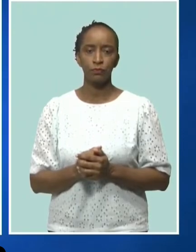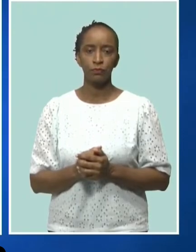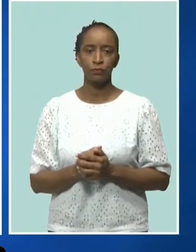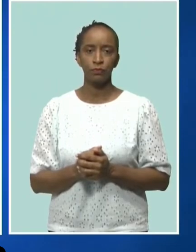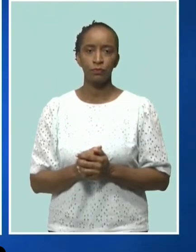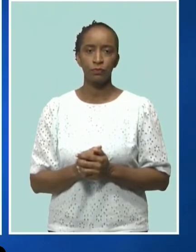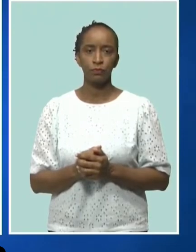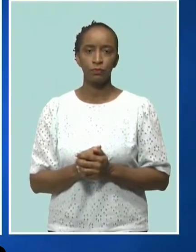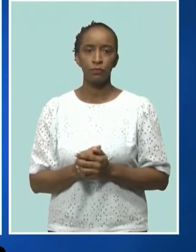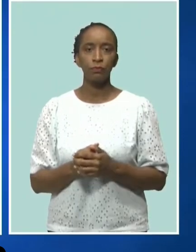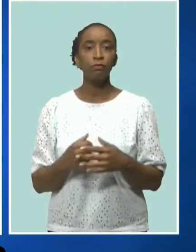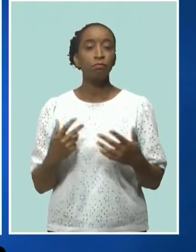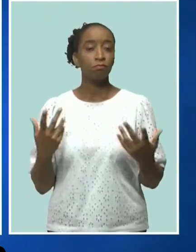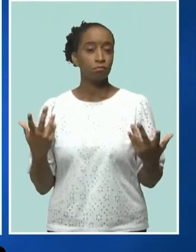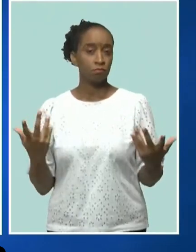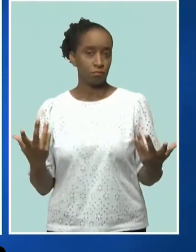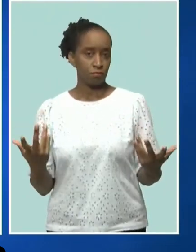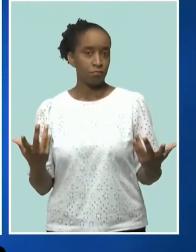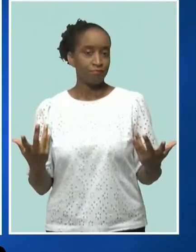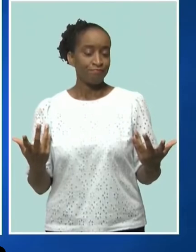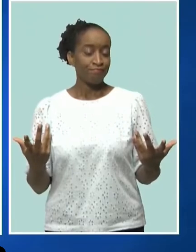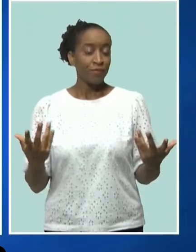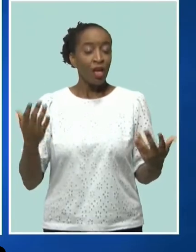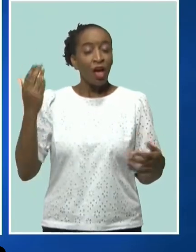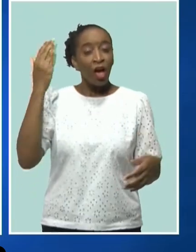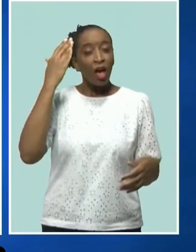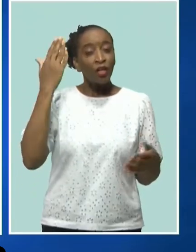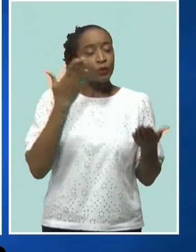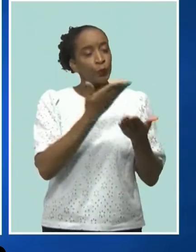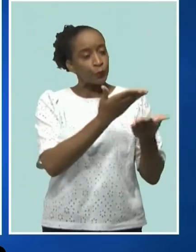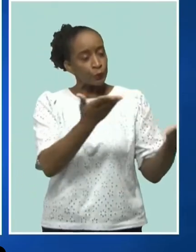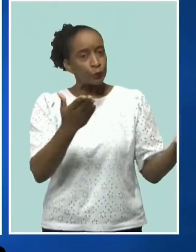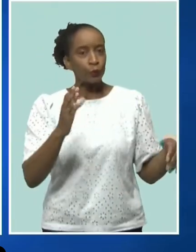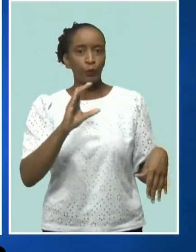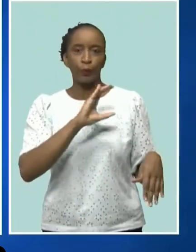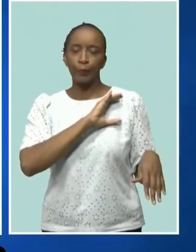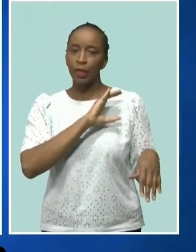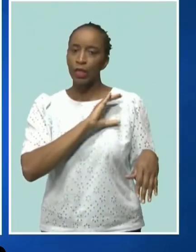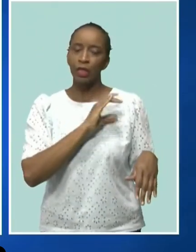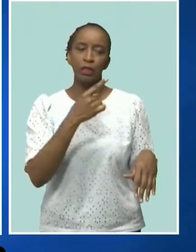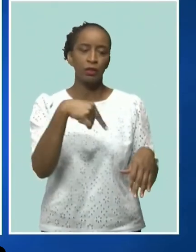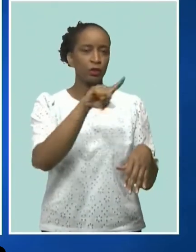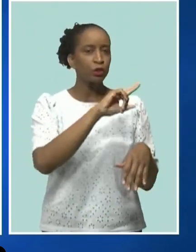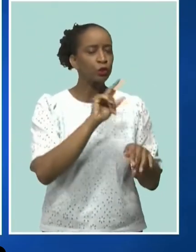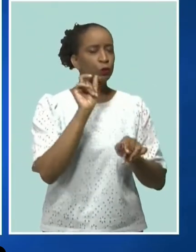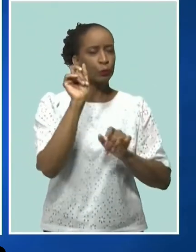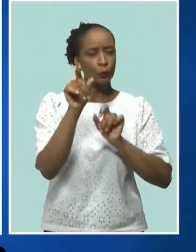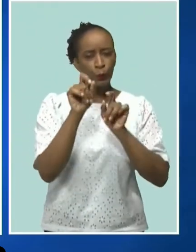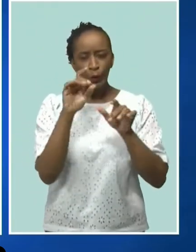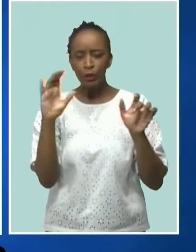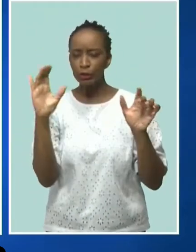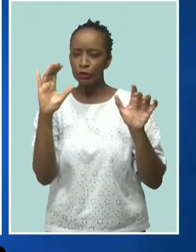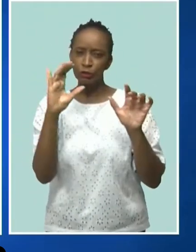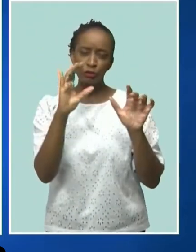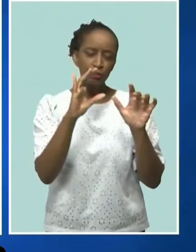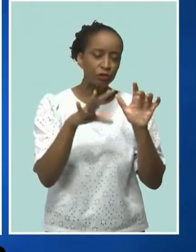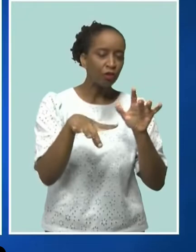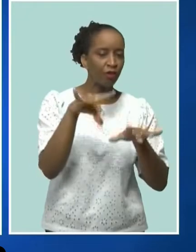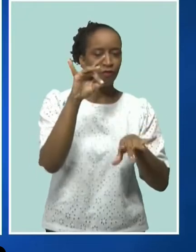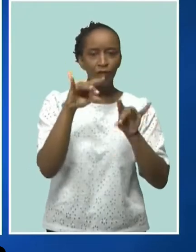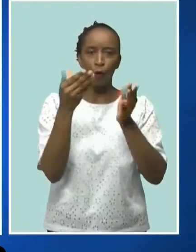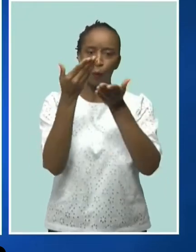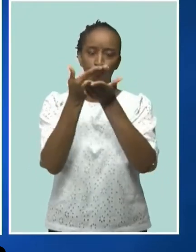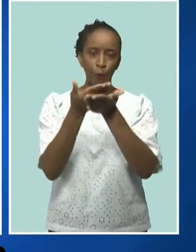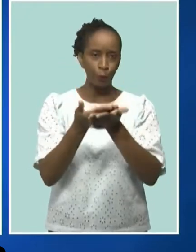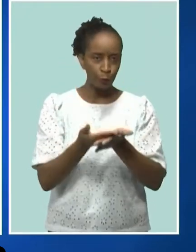will have a galling effect on you that you've worked so hard in an investigation, done all this work, and through absolutely no fault of your own, somebody